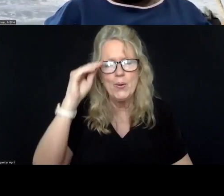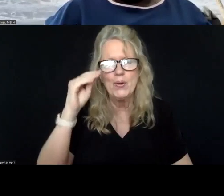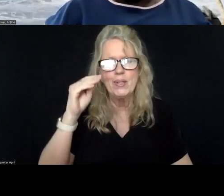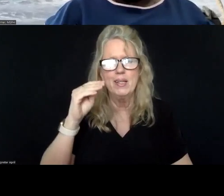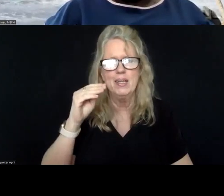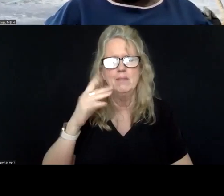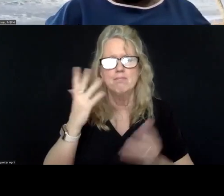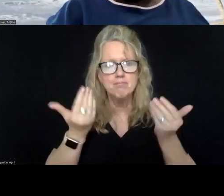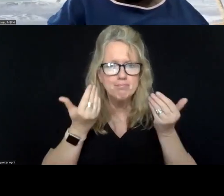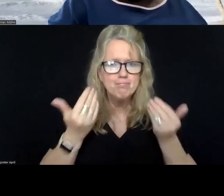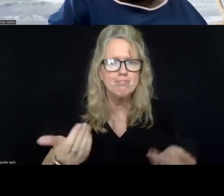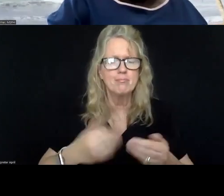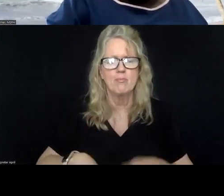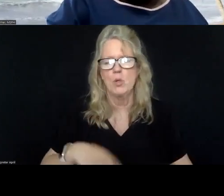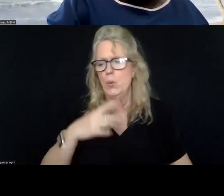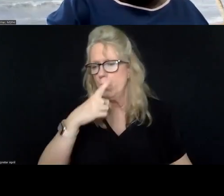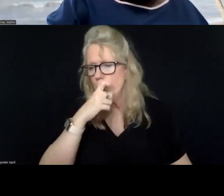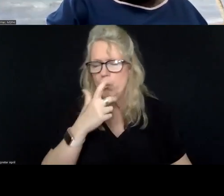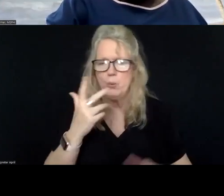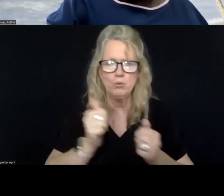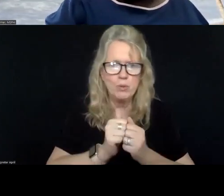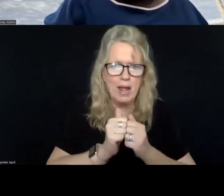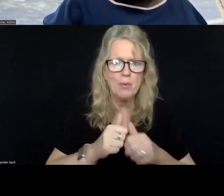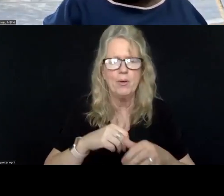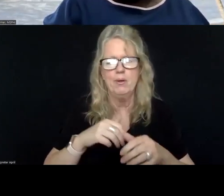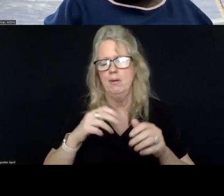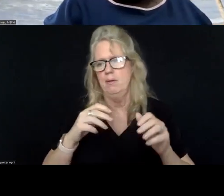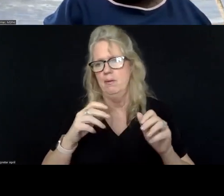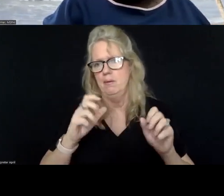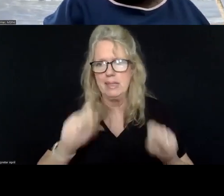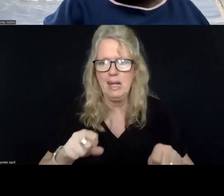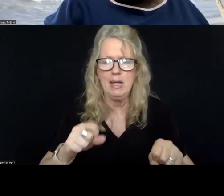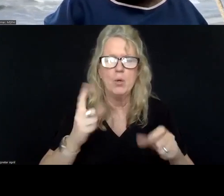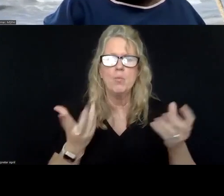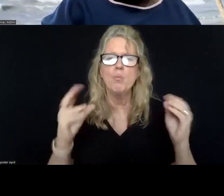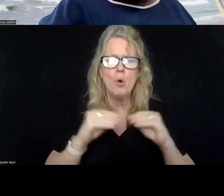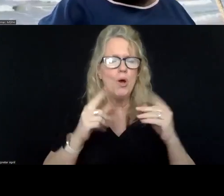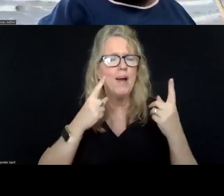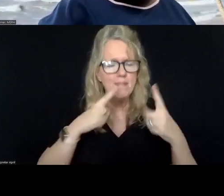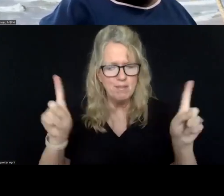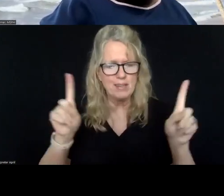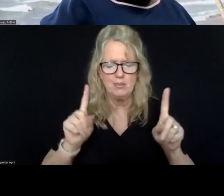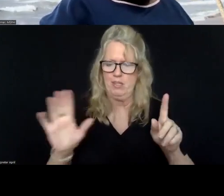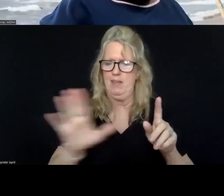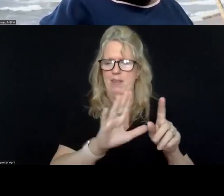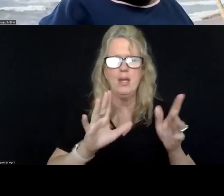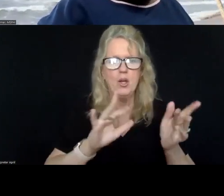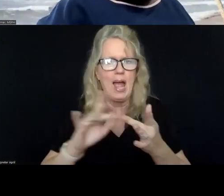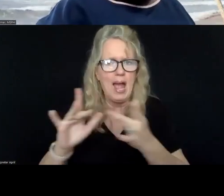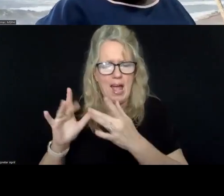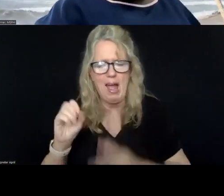get along and know who is laboring with them in order for them to be more effective in their outreach.